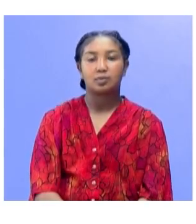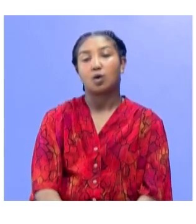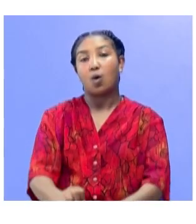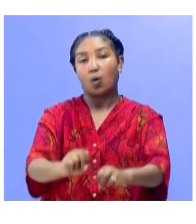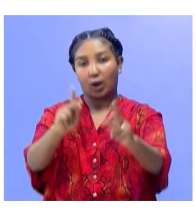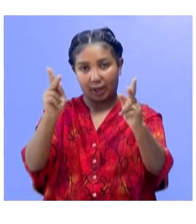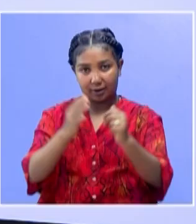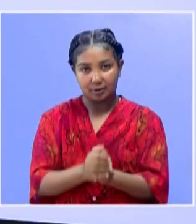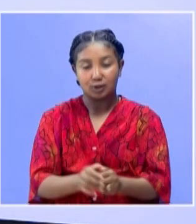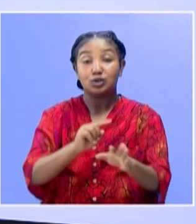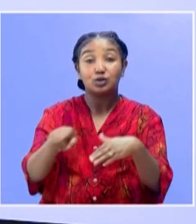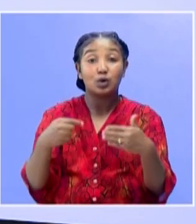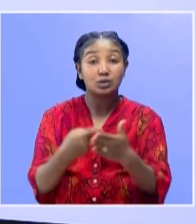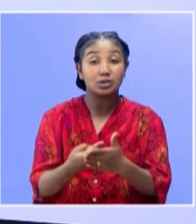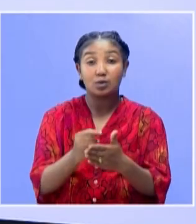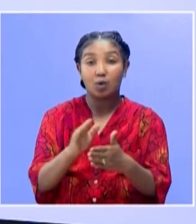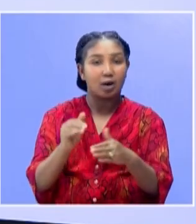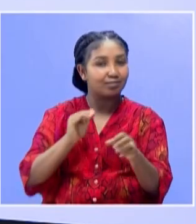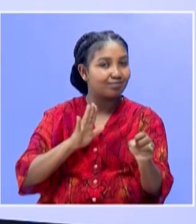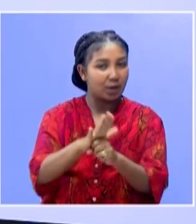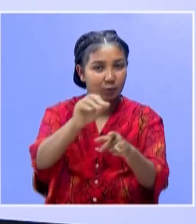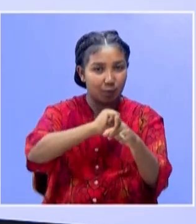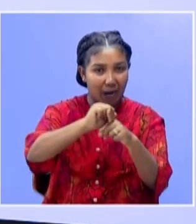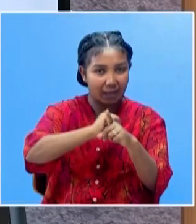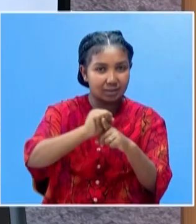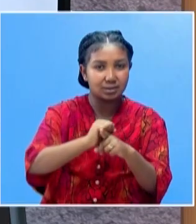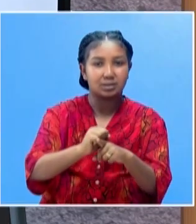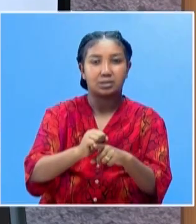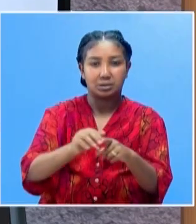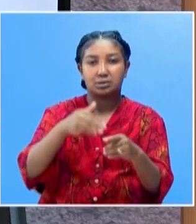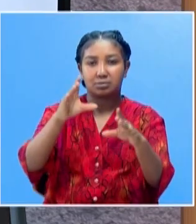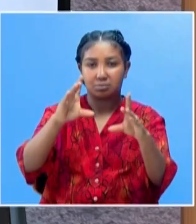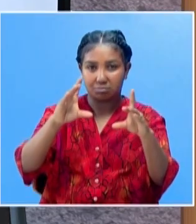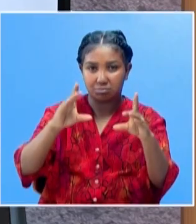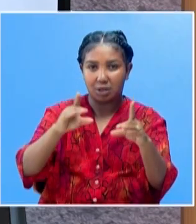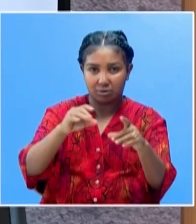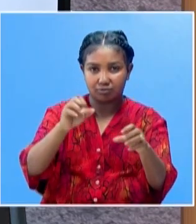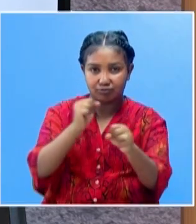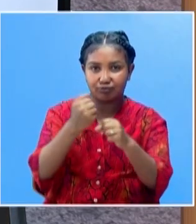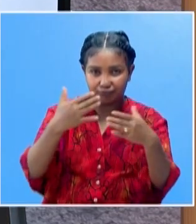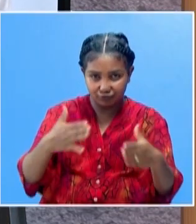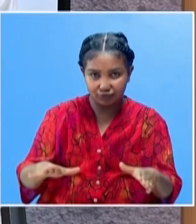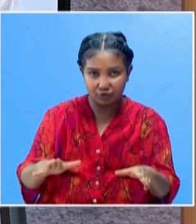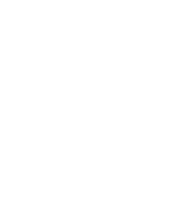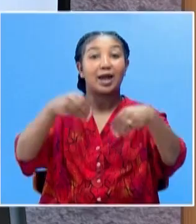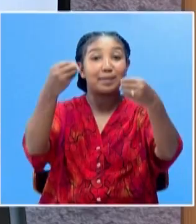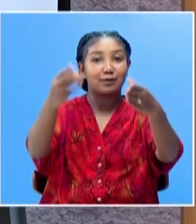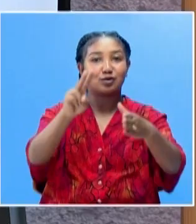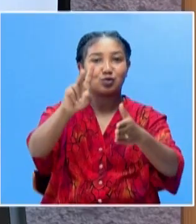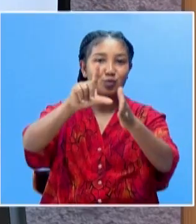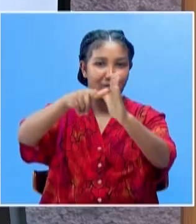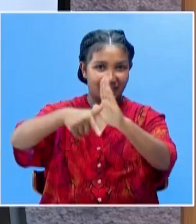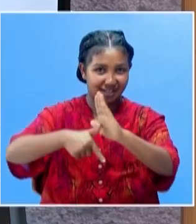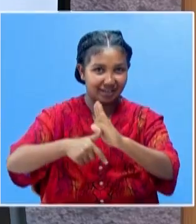Okay, so these are enough to practice here with me in the classroom with these 3 sentences. Let me give you 2